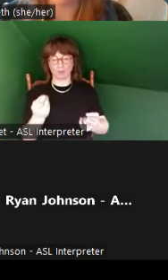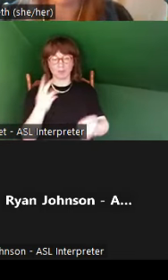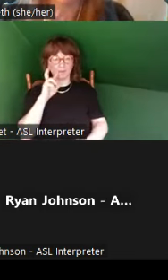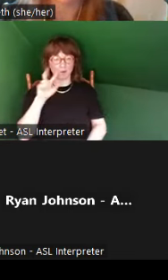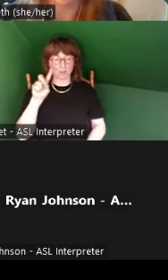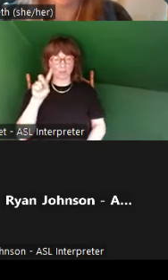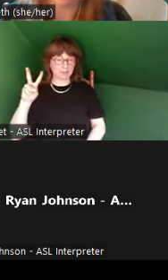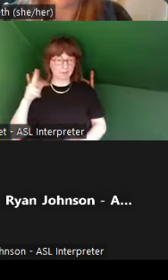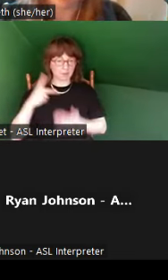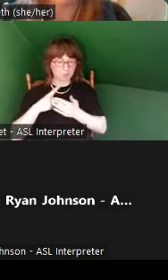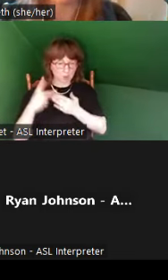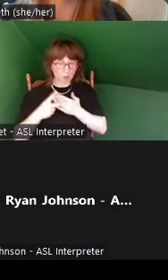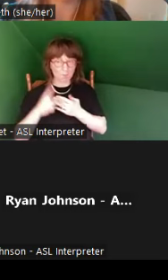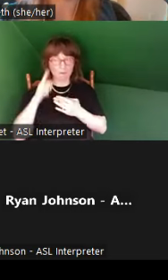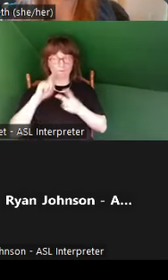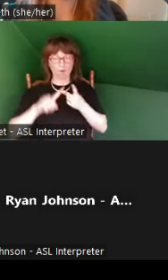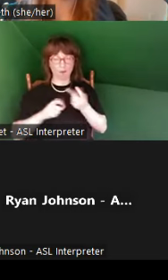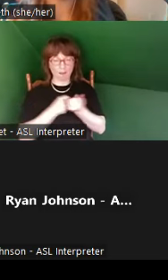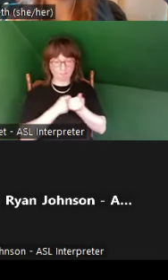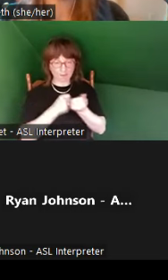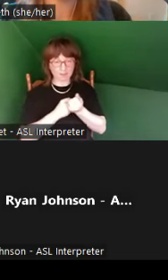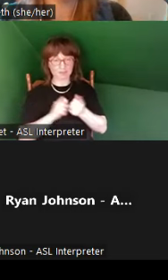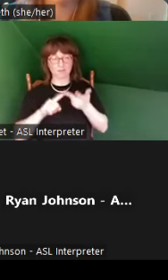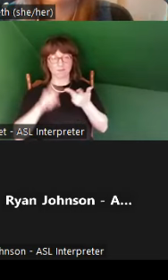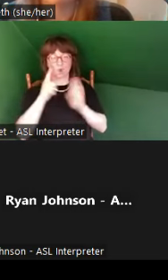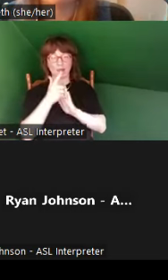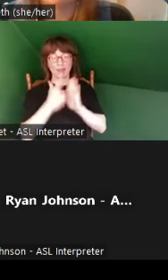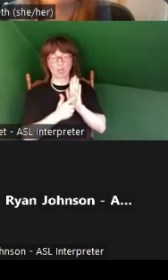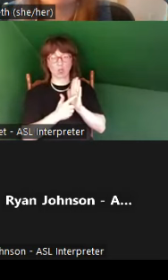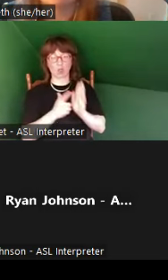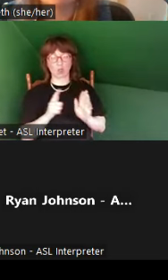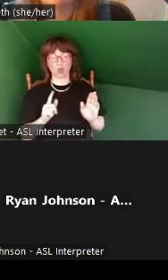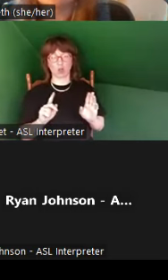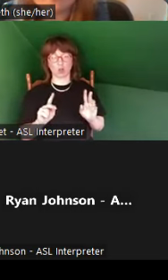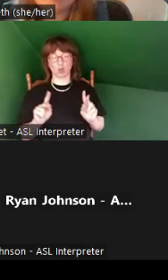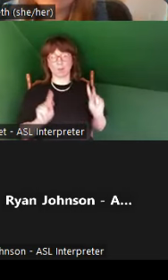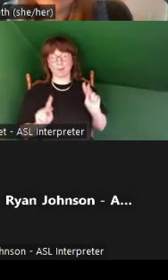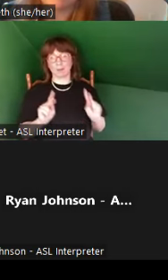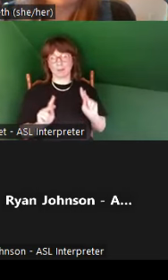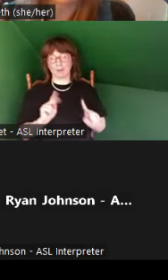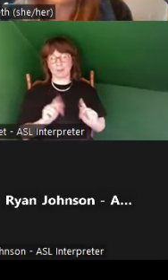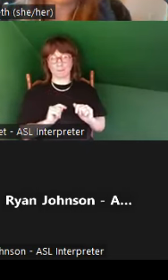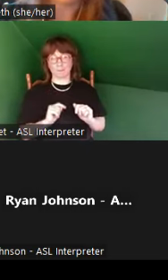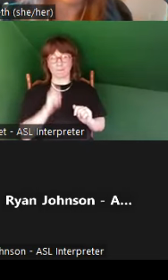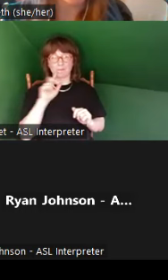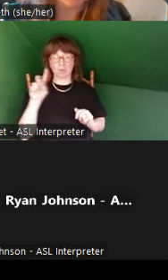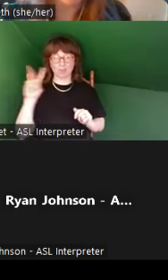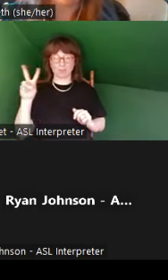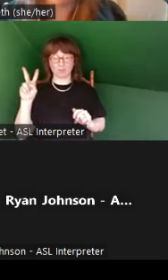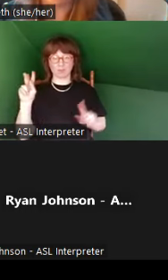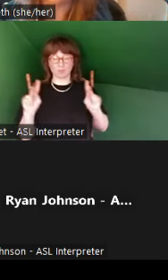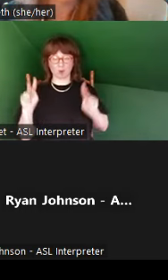for advocates, and for legal personnel who are working with victim defendants. For DV programs, for domestic